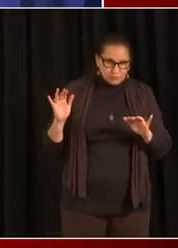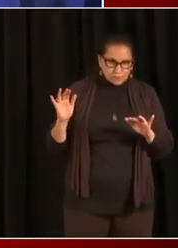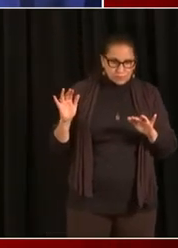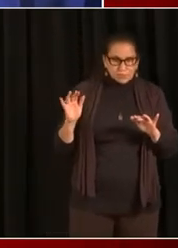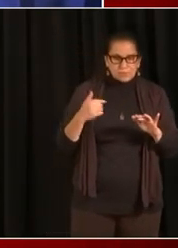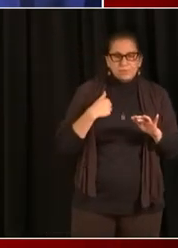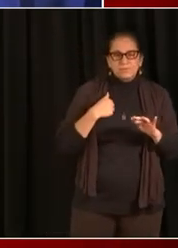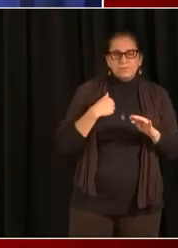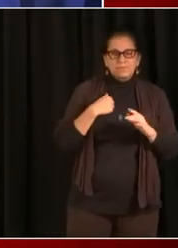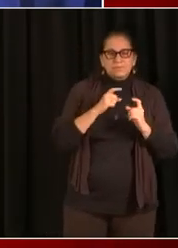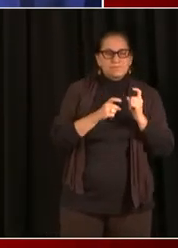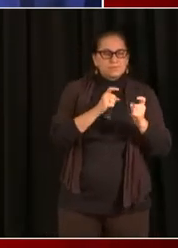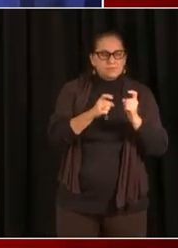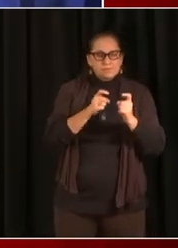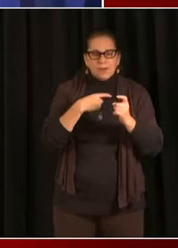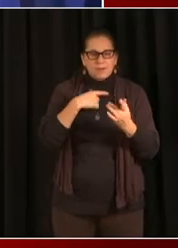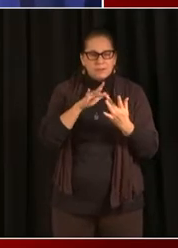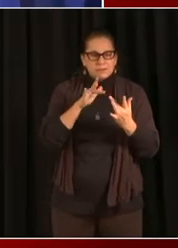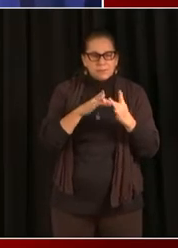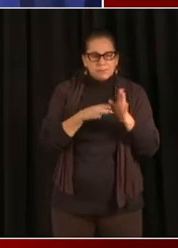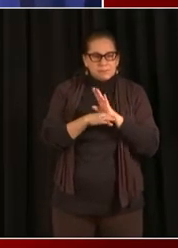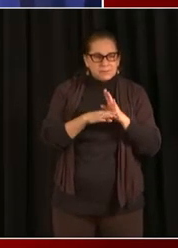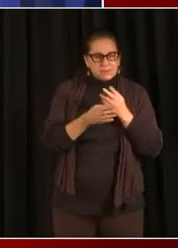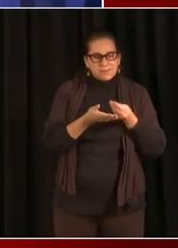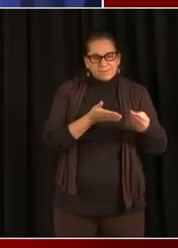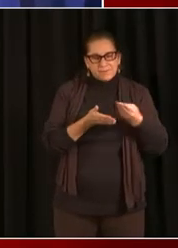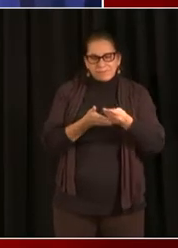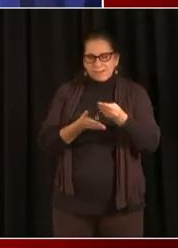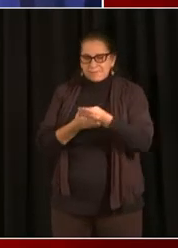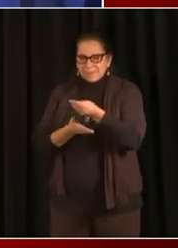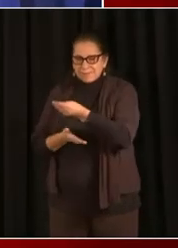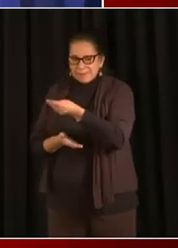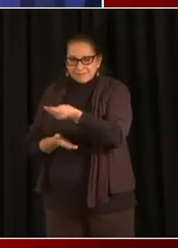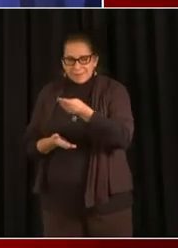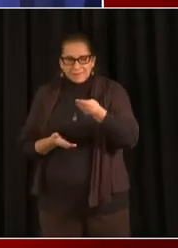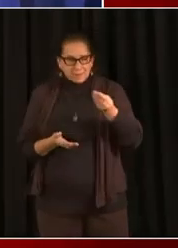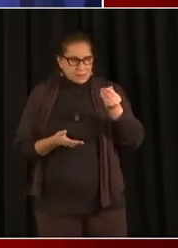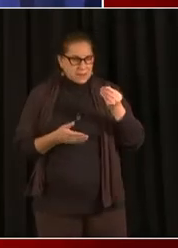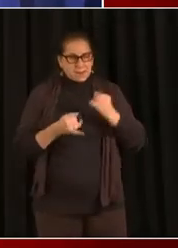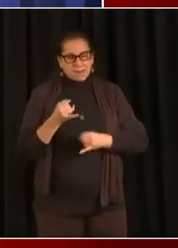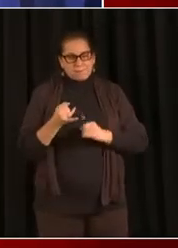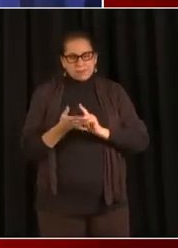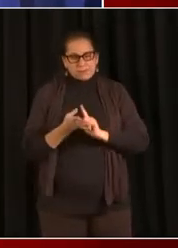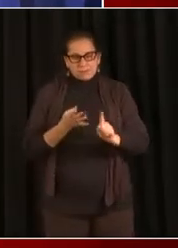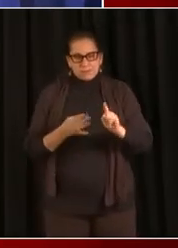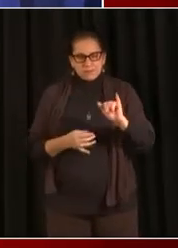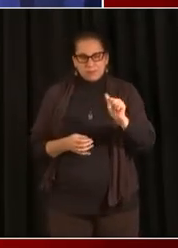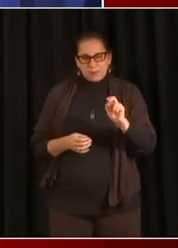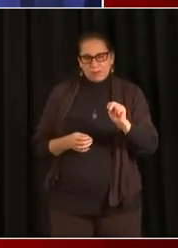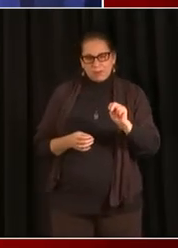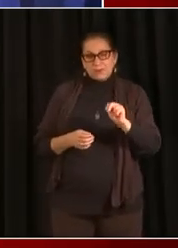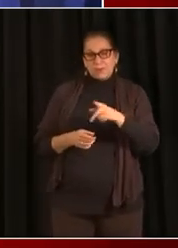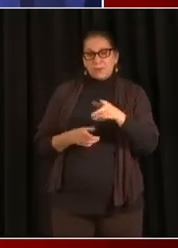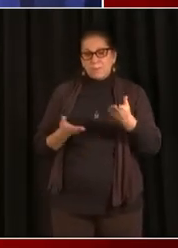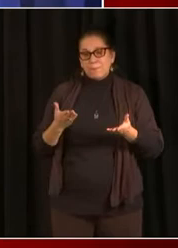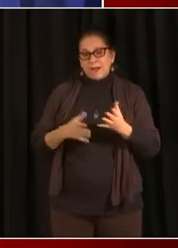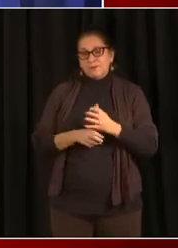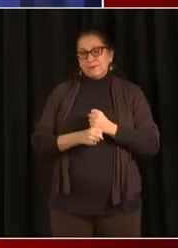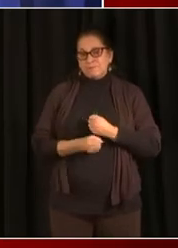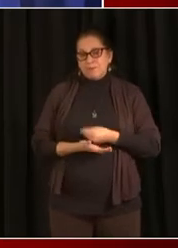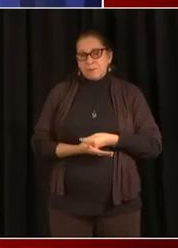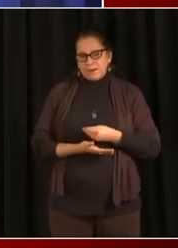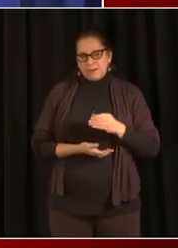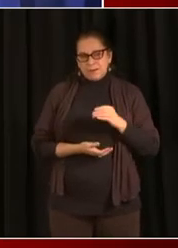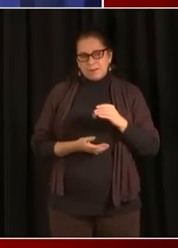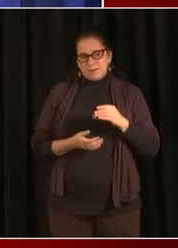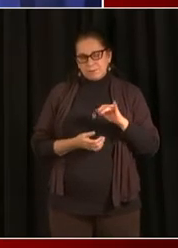contact and disbursements and notifications in late January is the plan. Okay. And Sabanglo, one